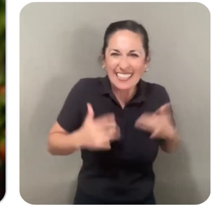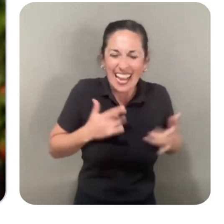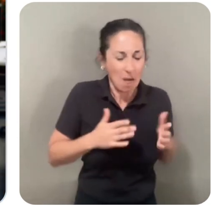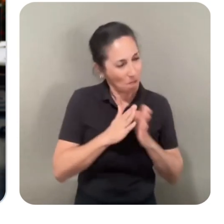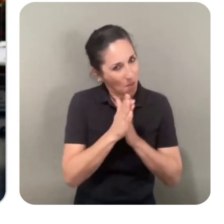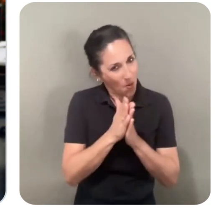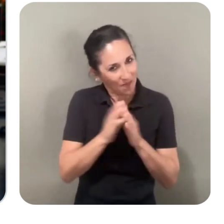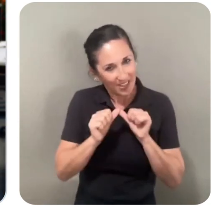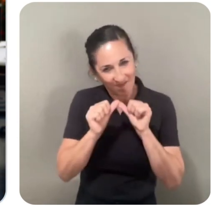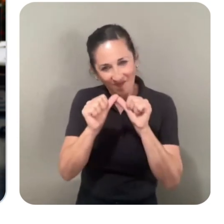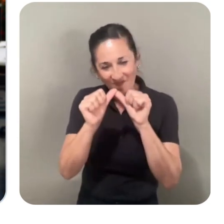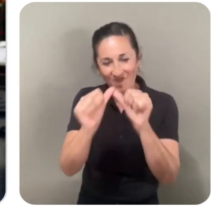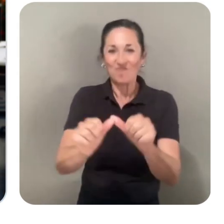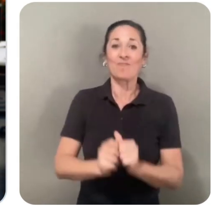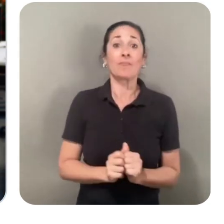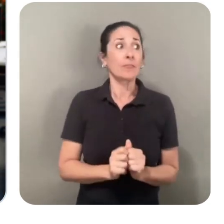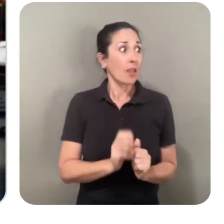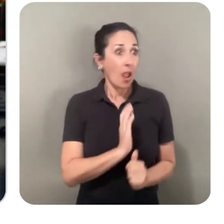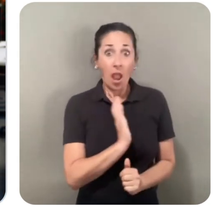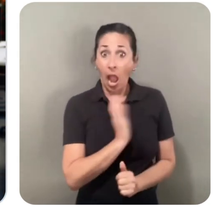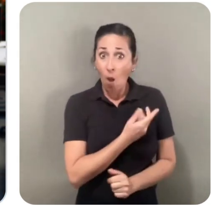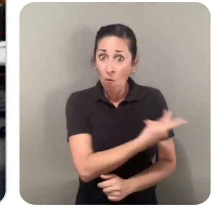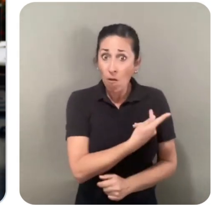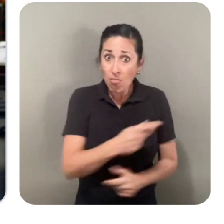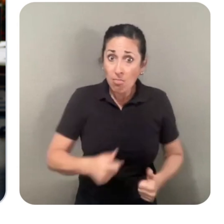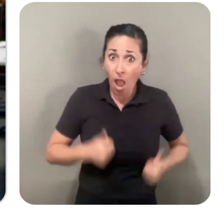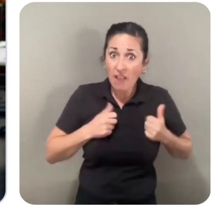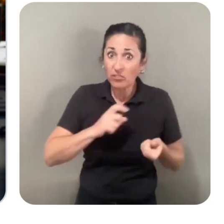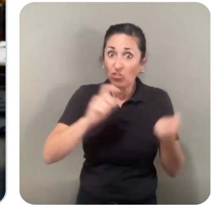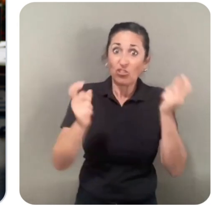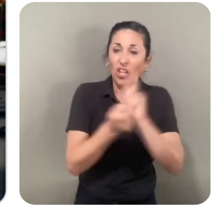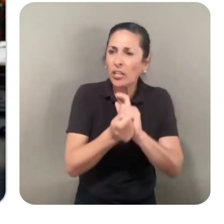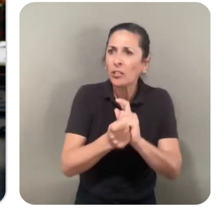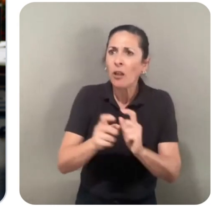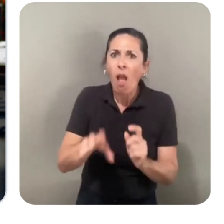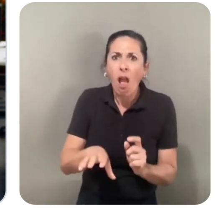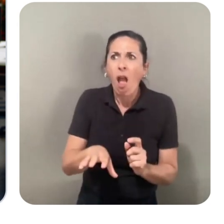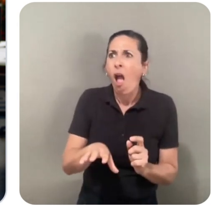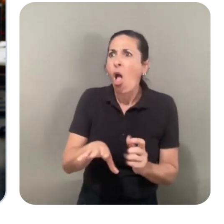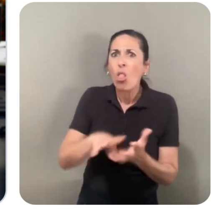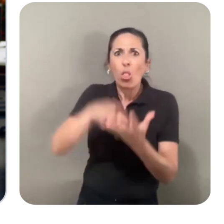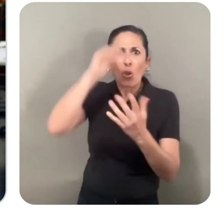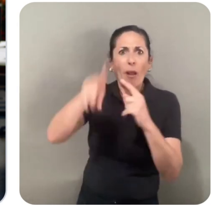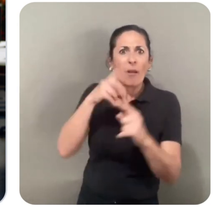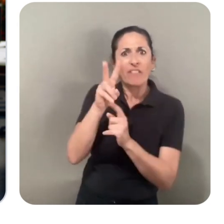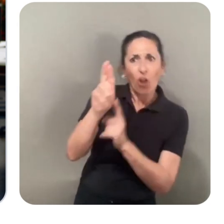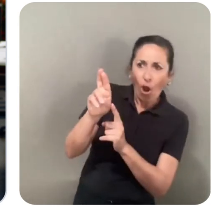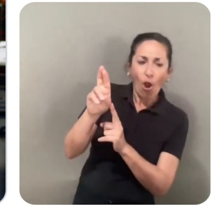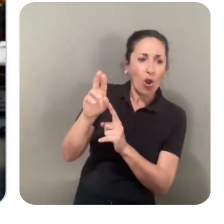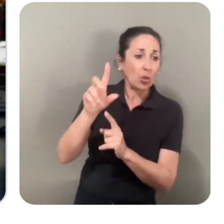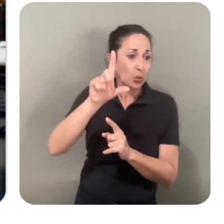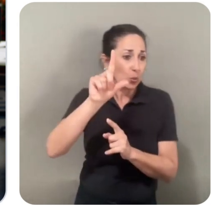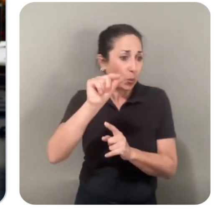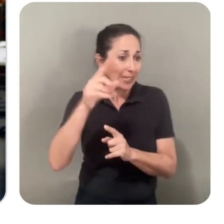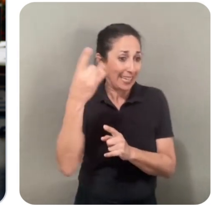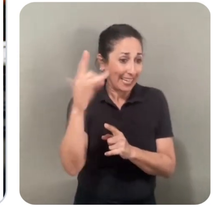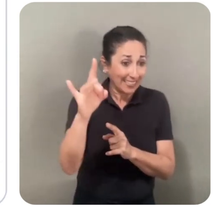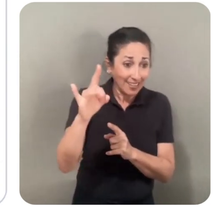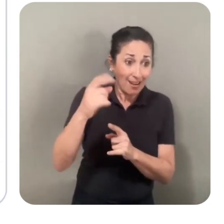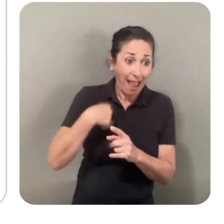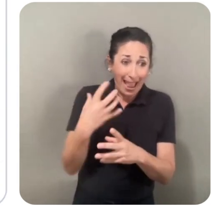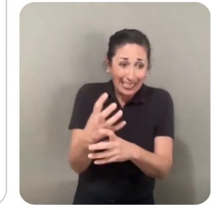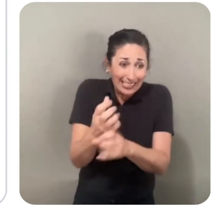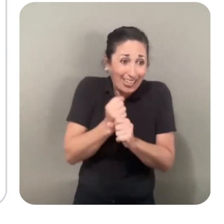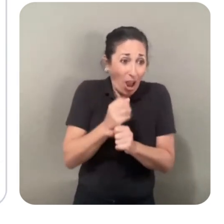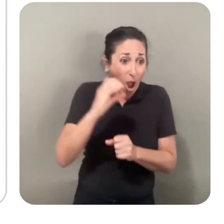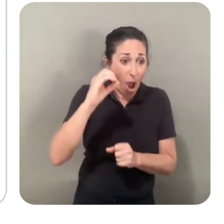motivated. Our lives changed when we discovered VR in 2018. I had just gotten an Oculus Rift, and I was